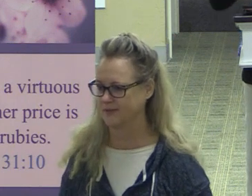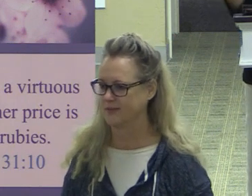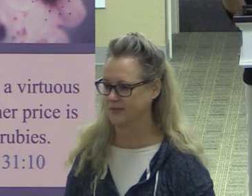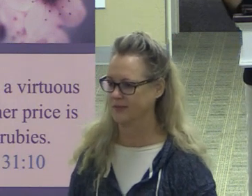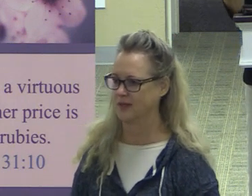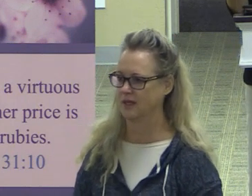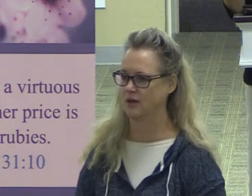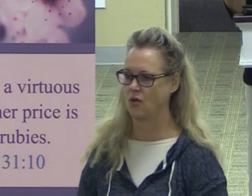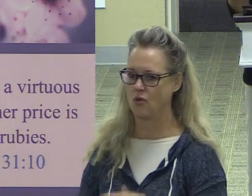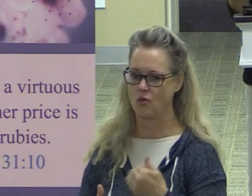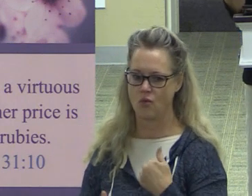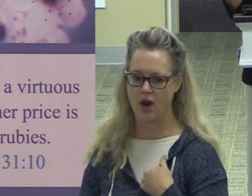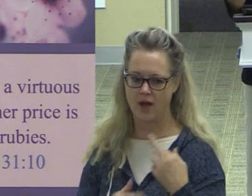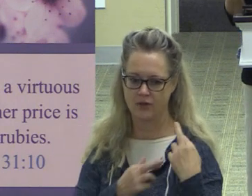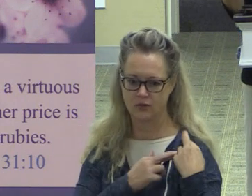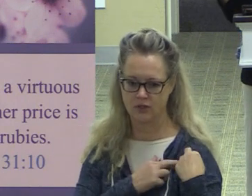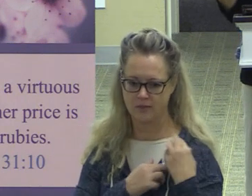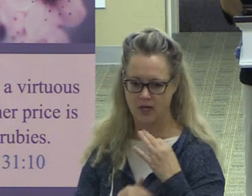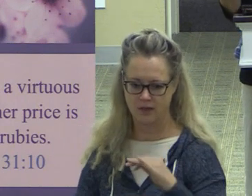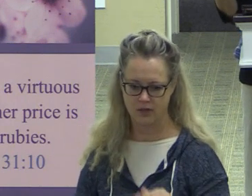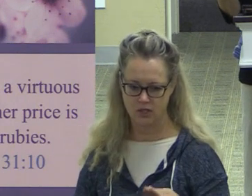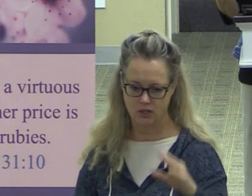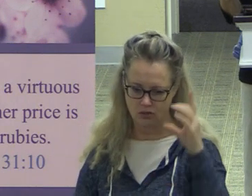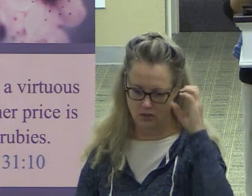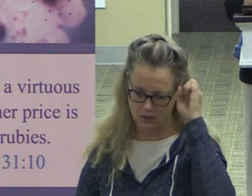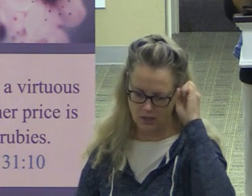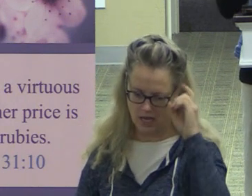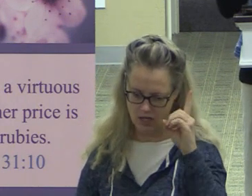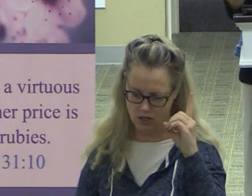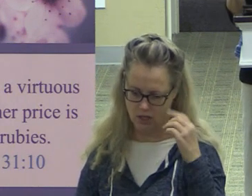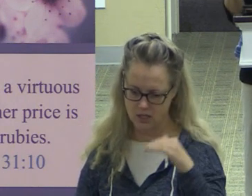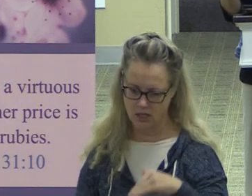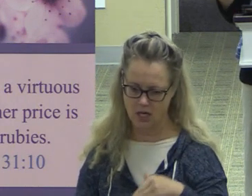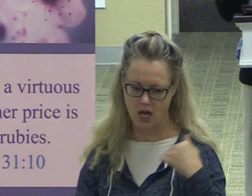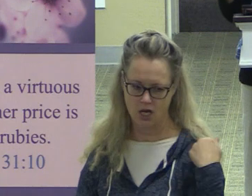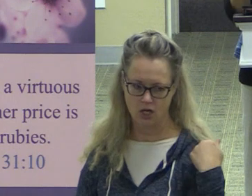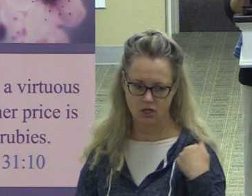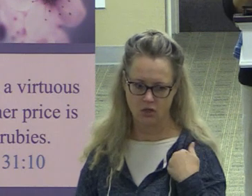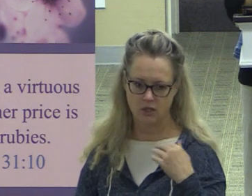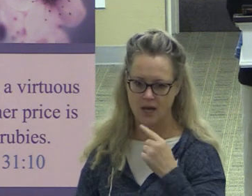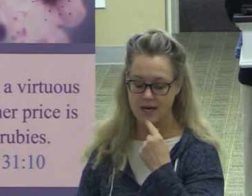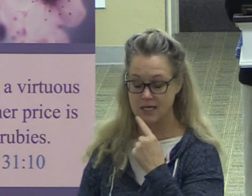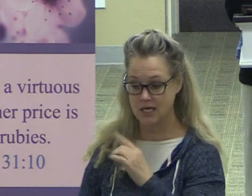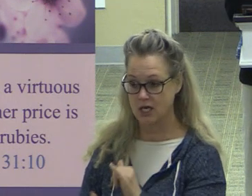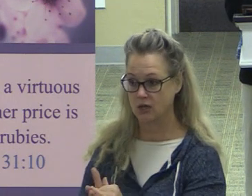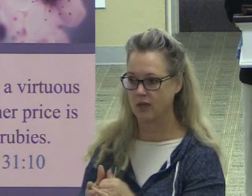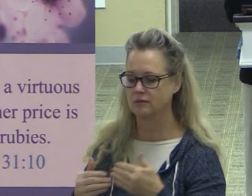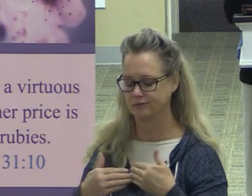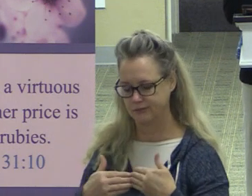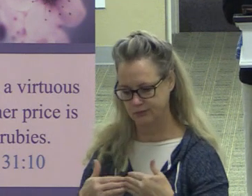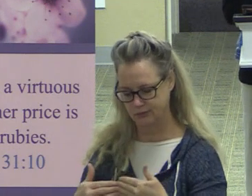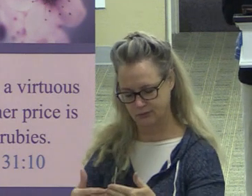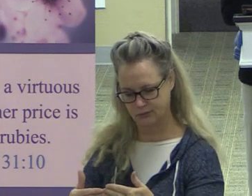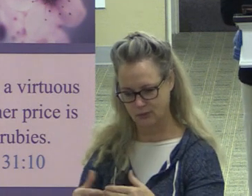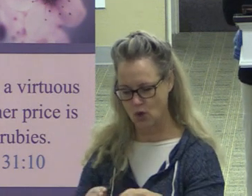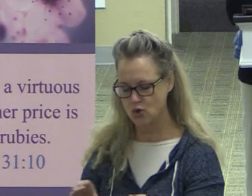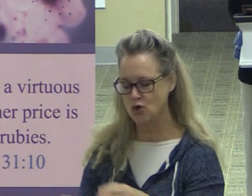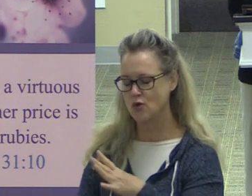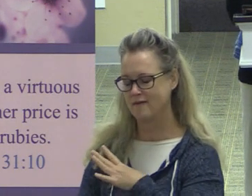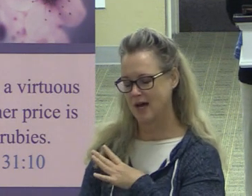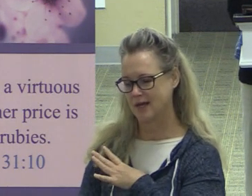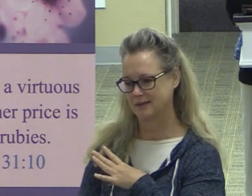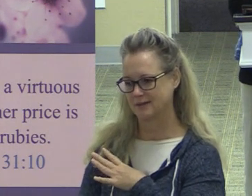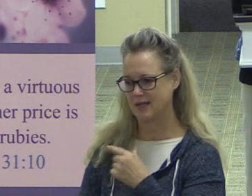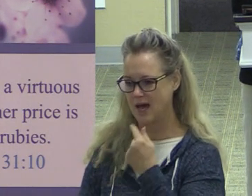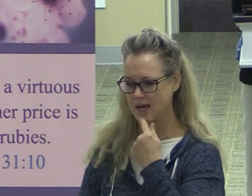have this responsibility of the children's education on our shoulders. I can tell you, just keep going. You're doing fine. I